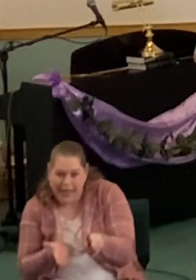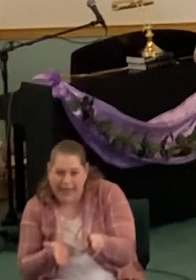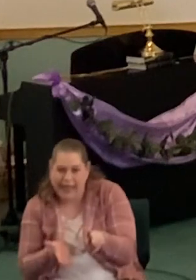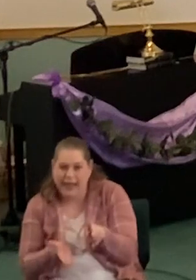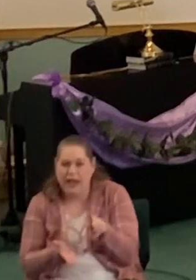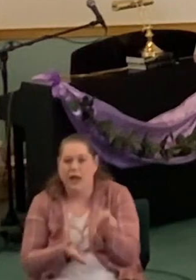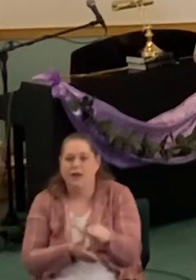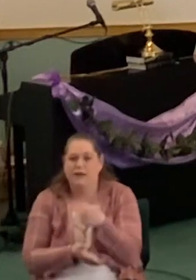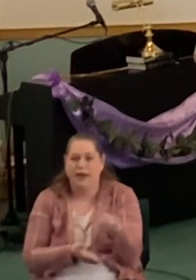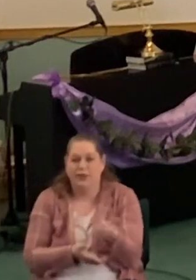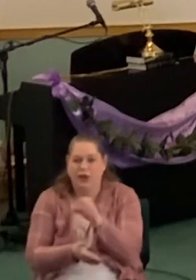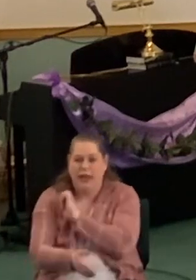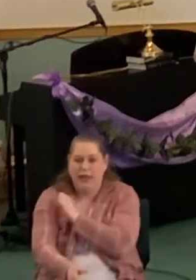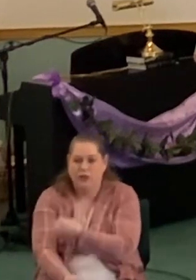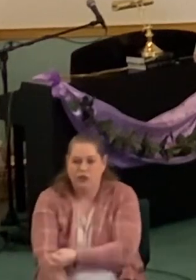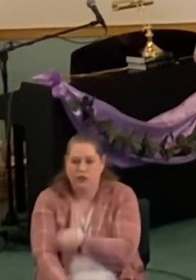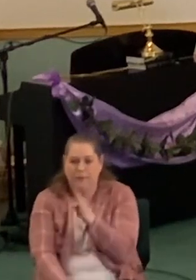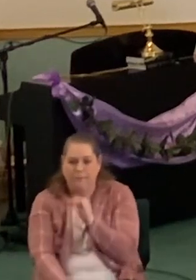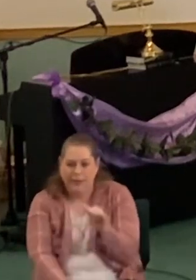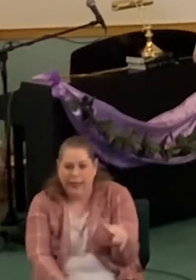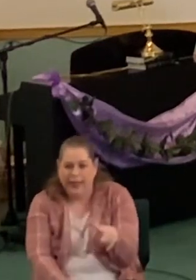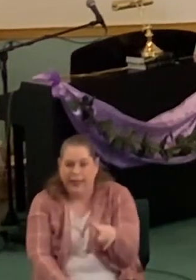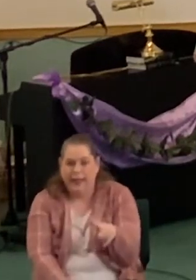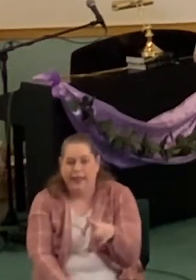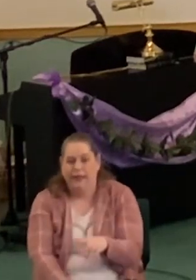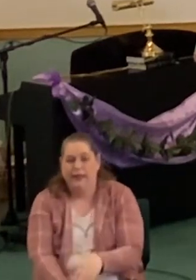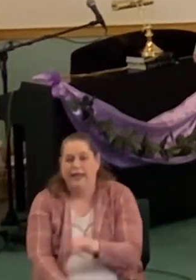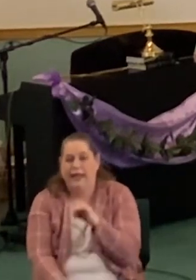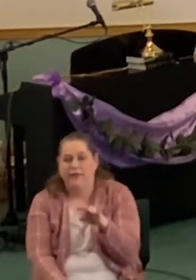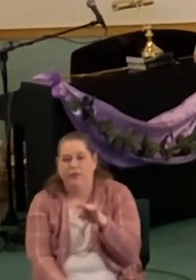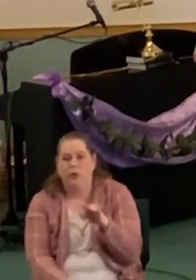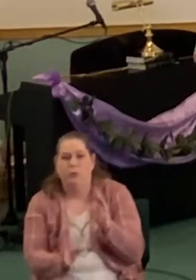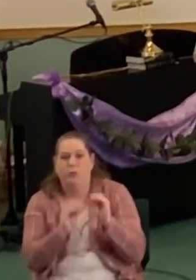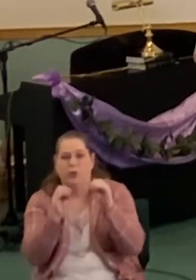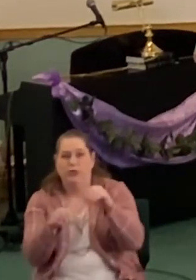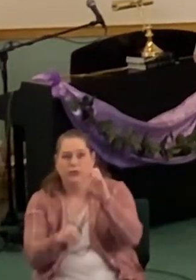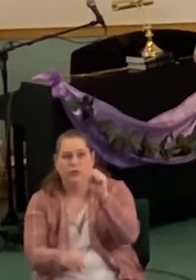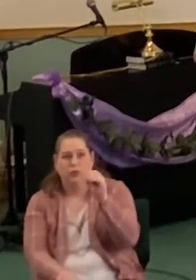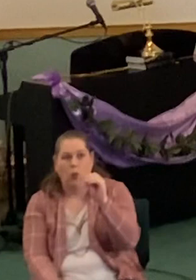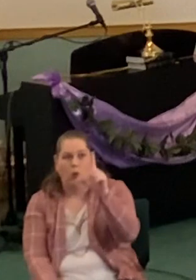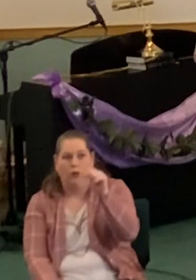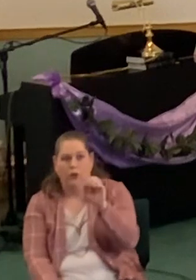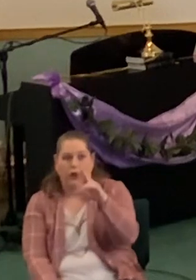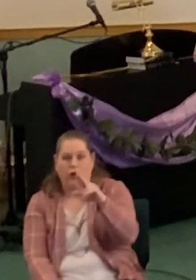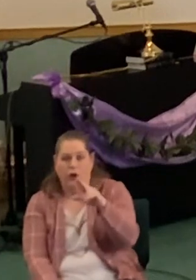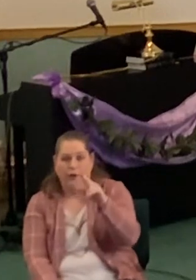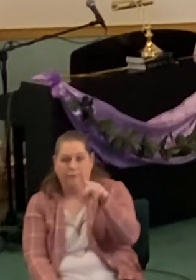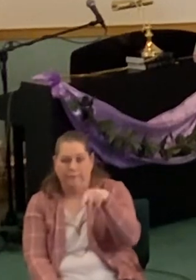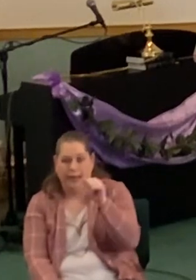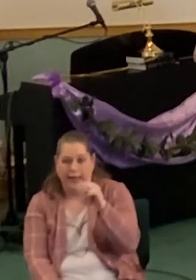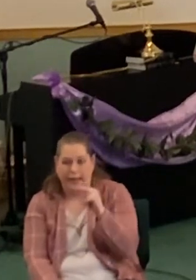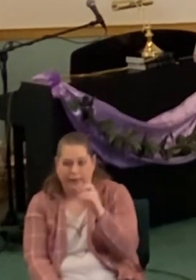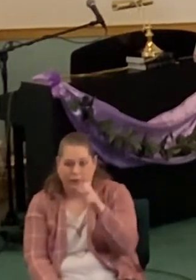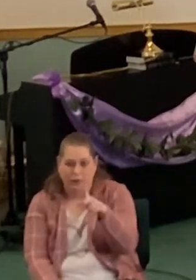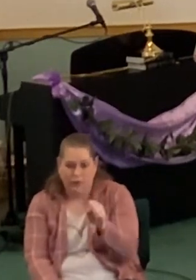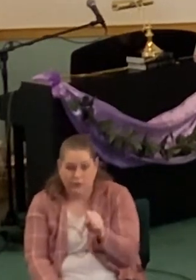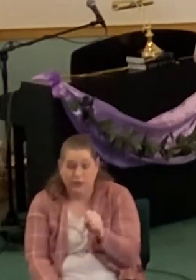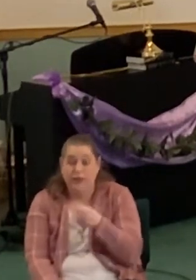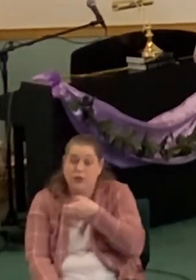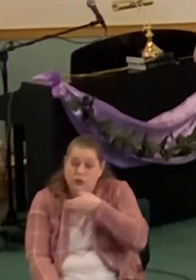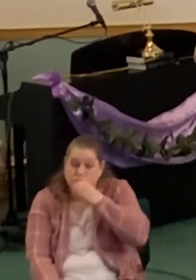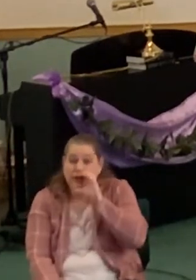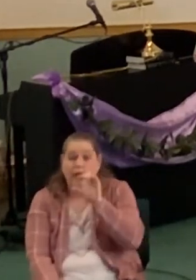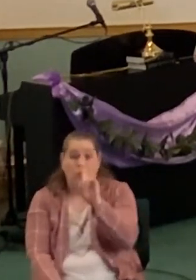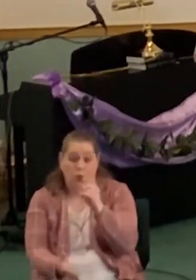solar panels on your house. Drinking a glass of water before bed will cause you to lose 30 pounds in a